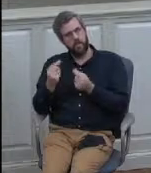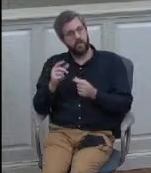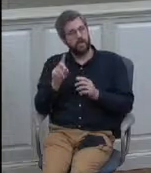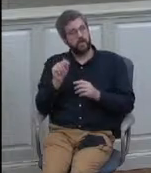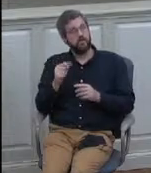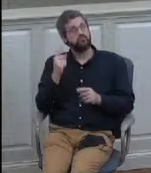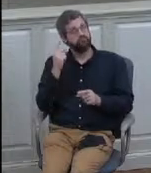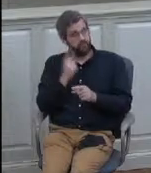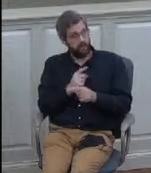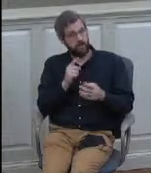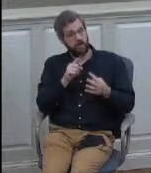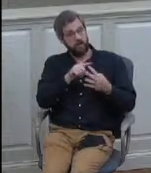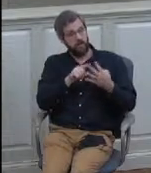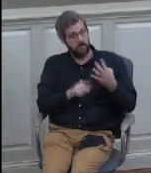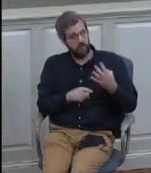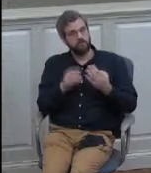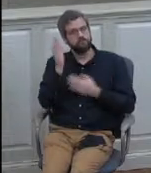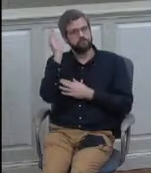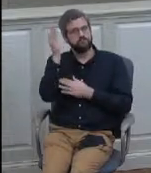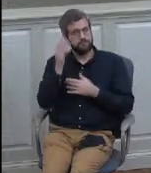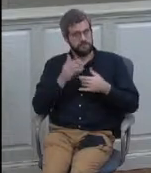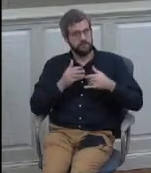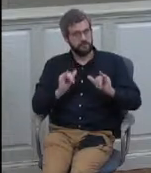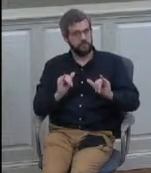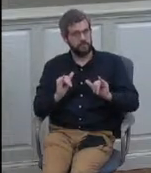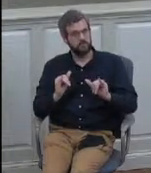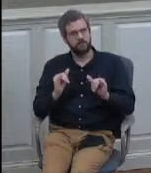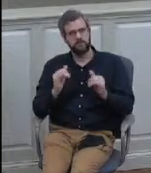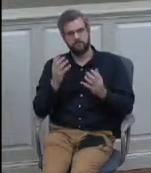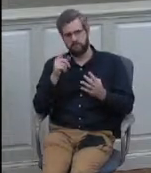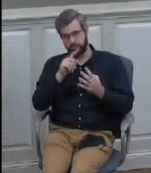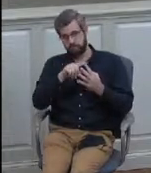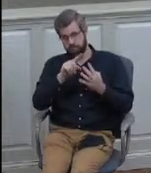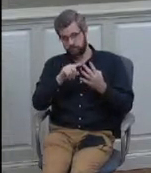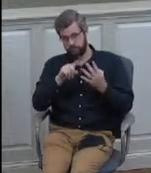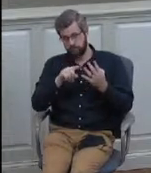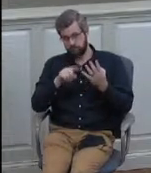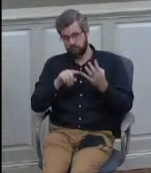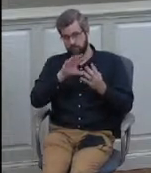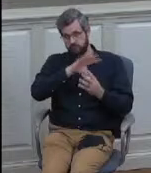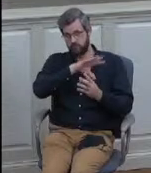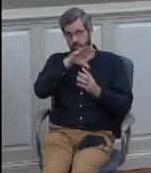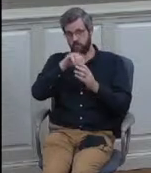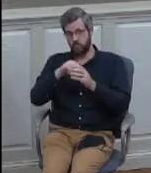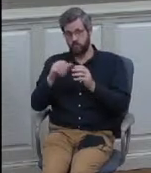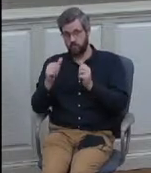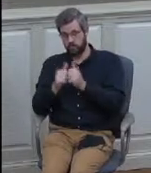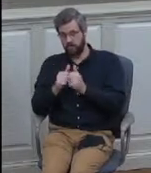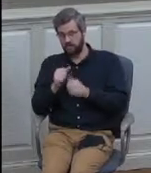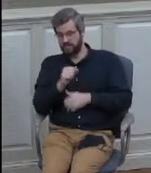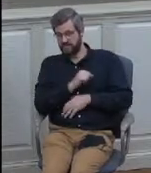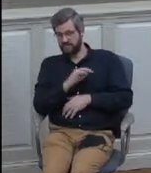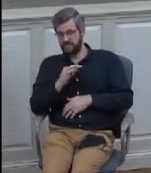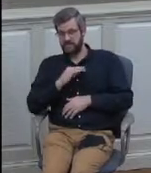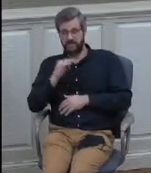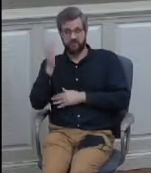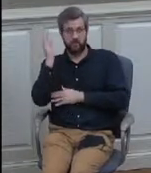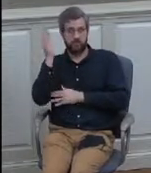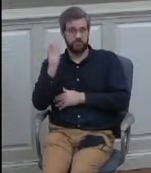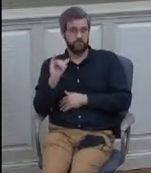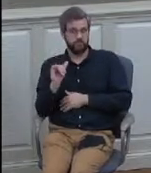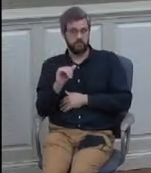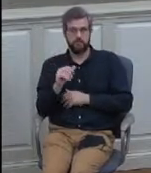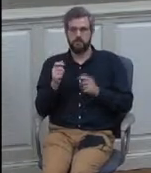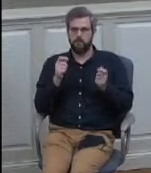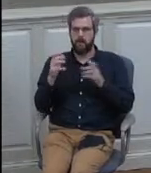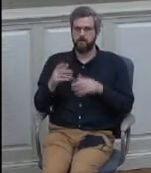think they are, maybe they should be included with some of the staff presentations, even. Yeah.